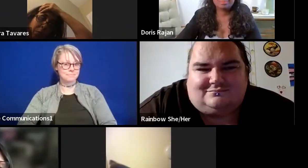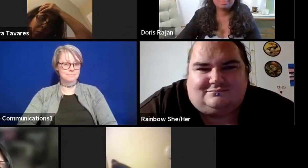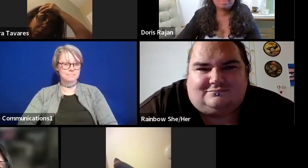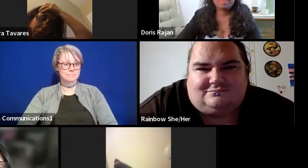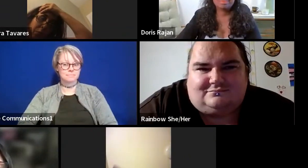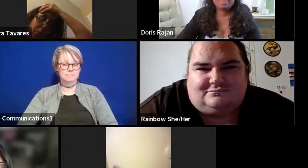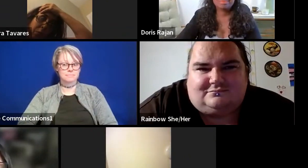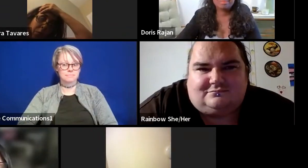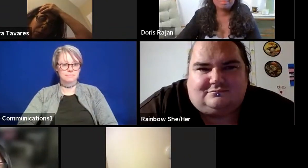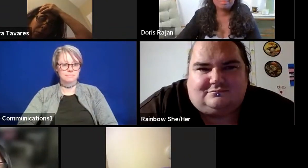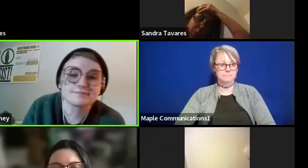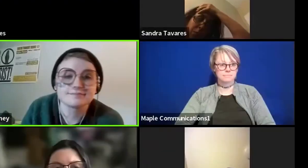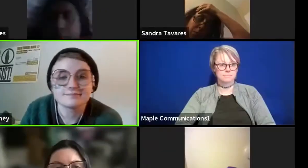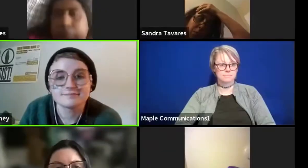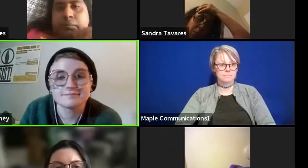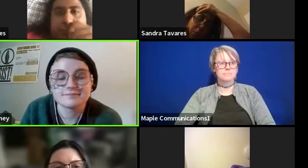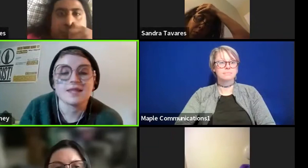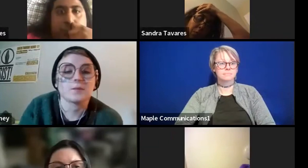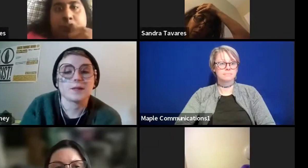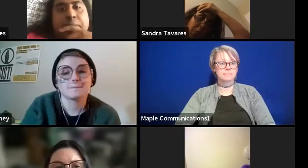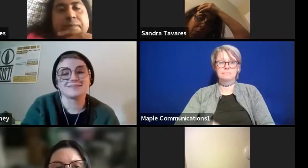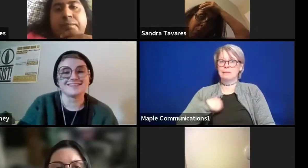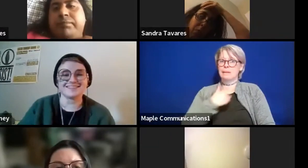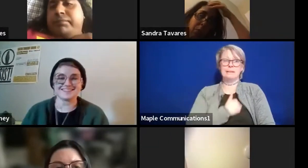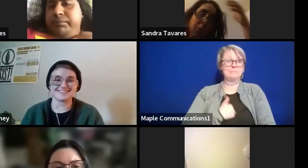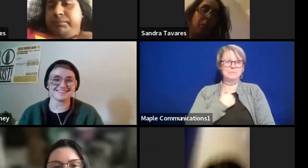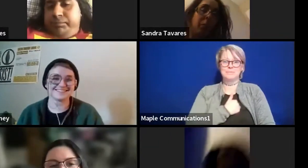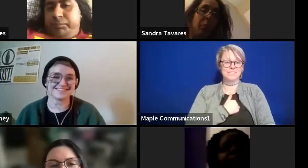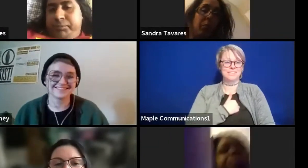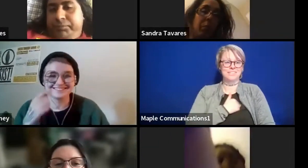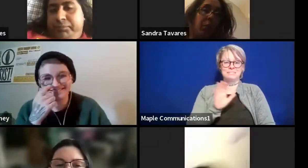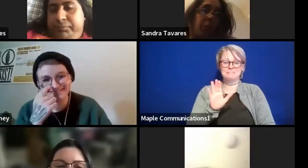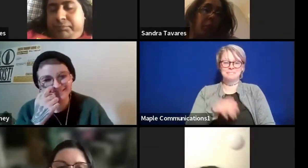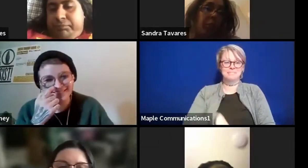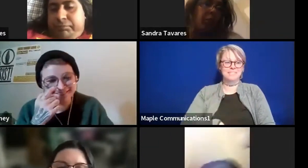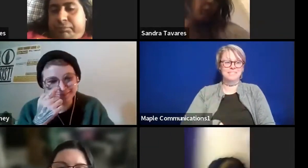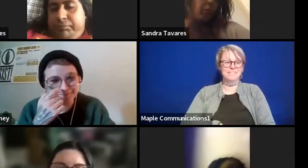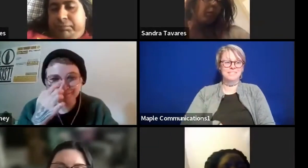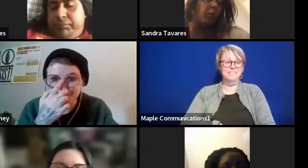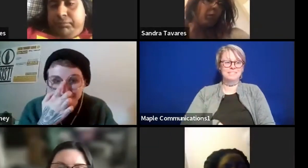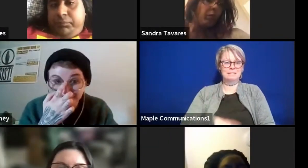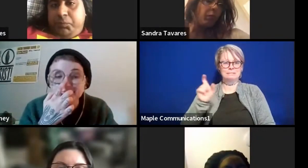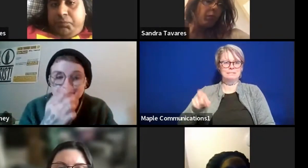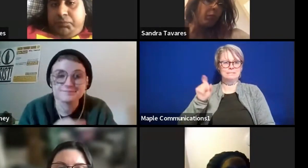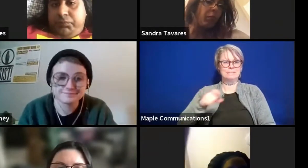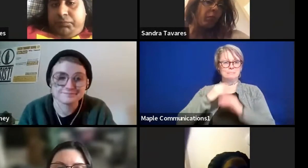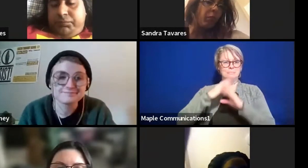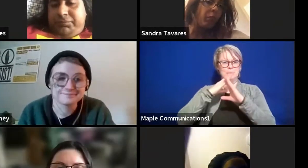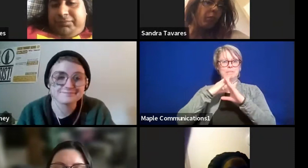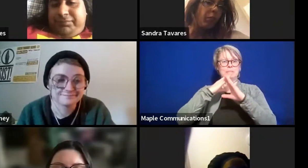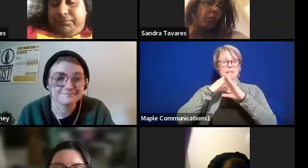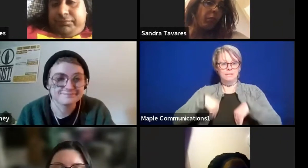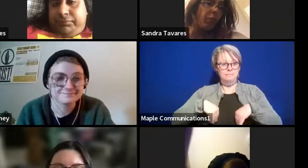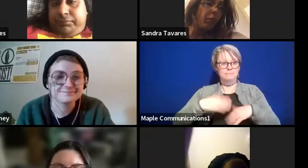I'm so sorry. Yes. Yes, I had trouble getting to my mute button as